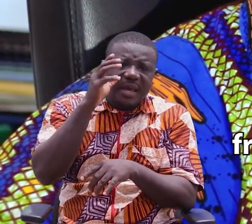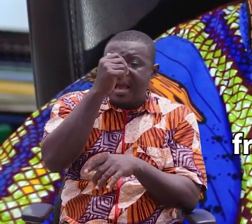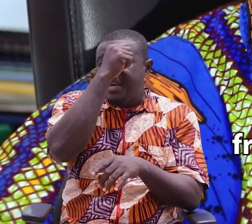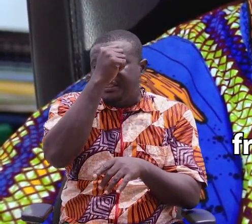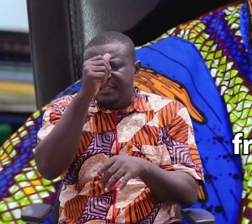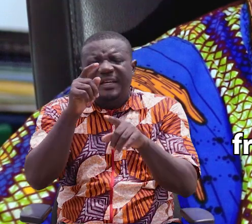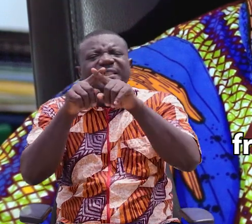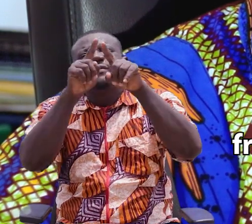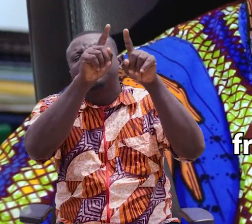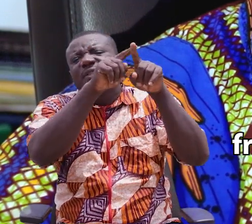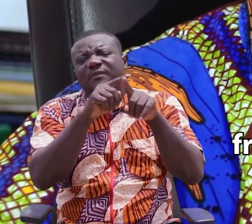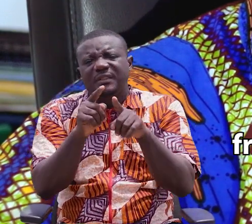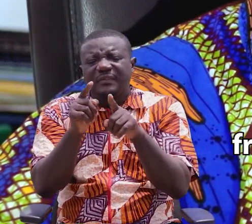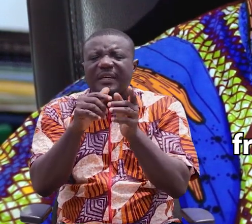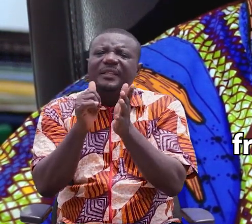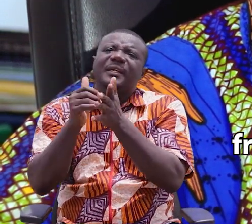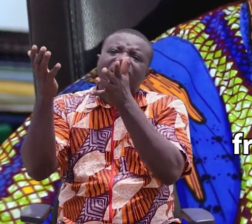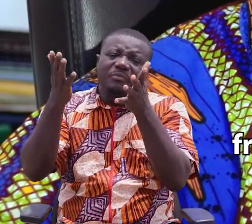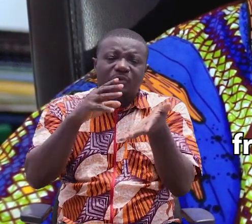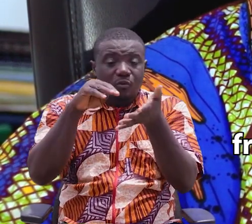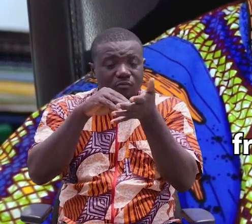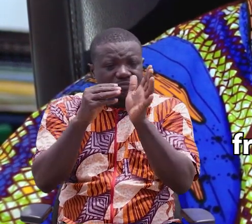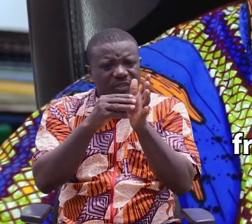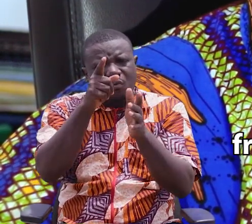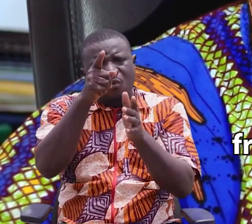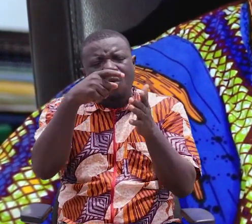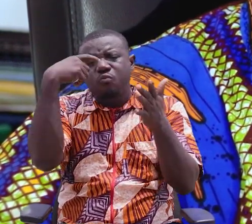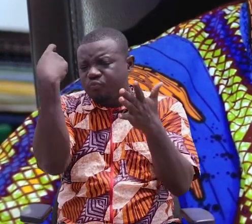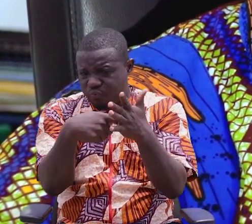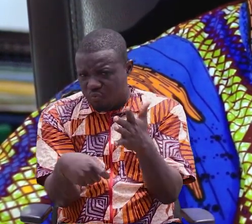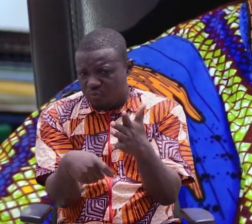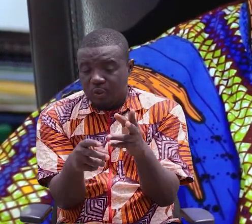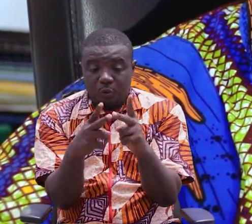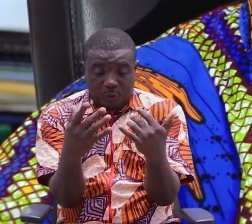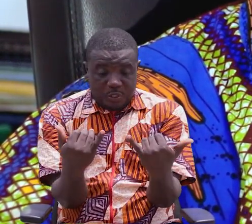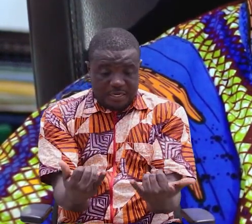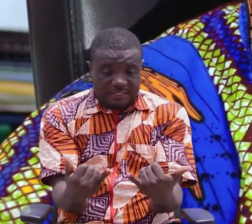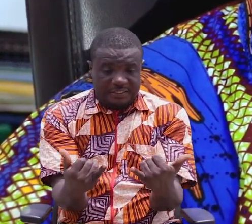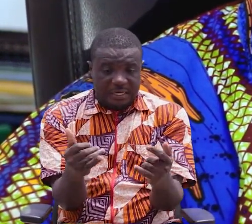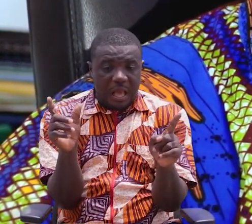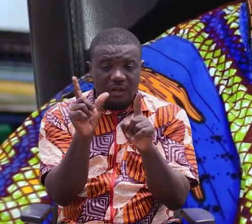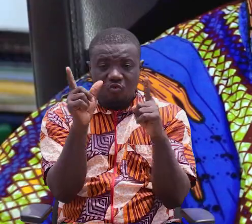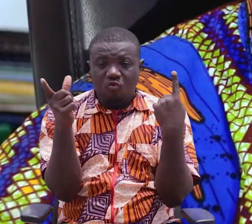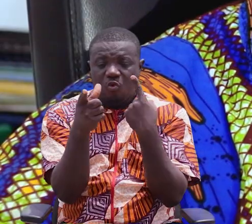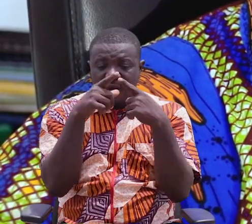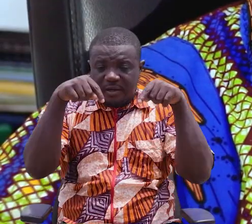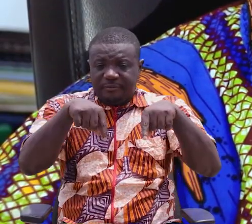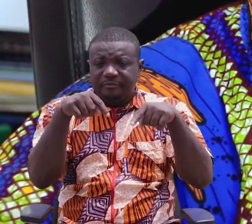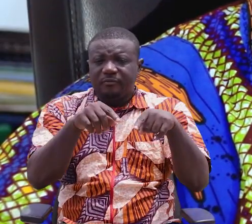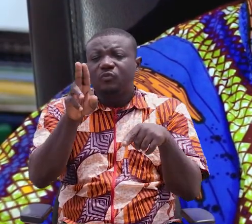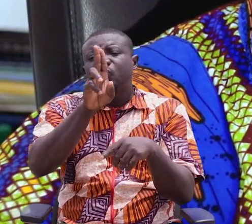Europe, some from America, and it makes their cost a little high. If we can have this homegrown